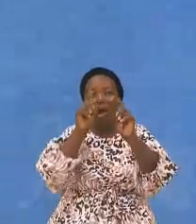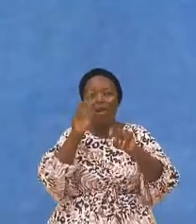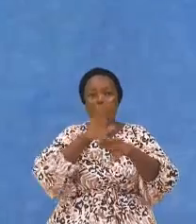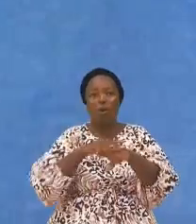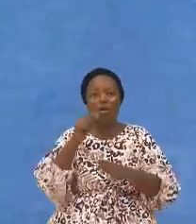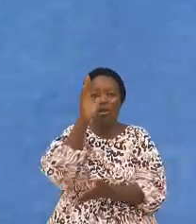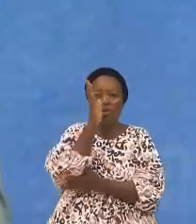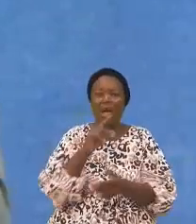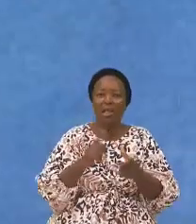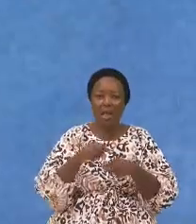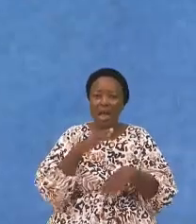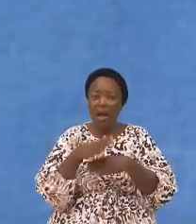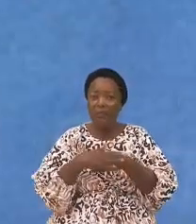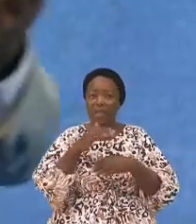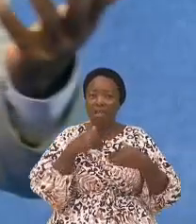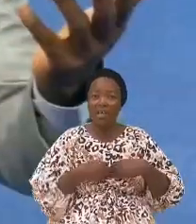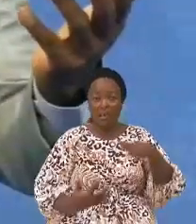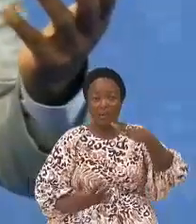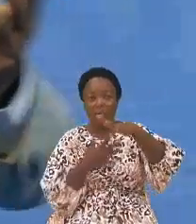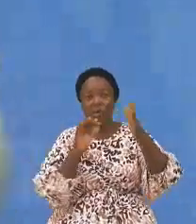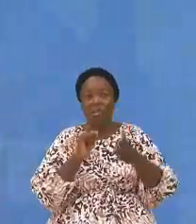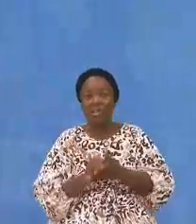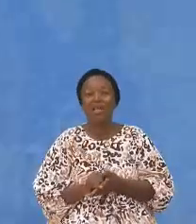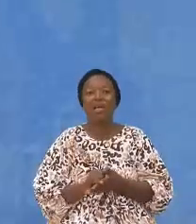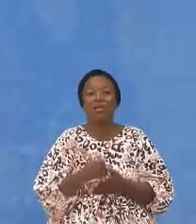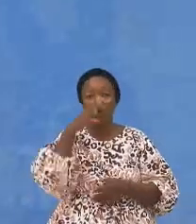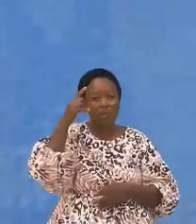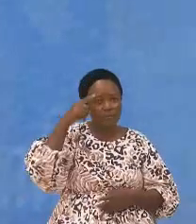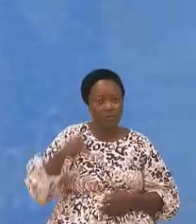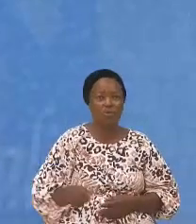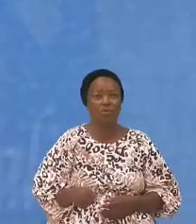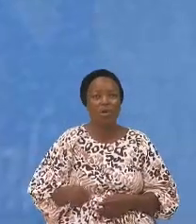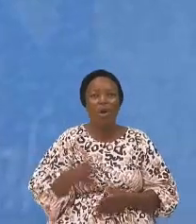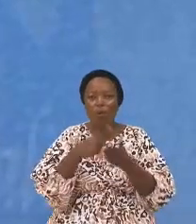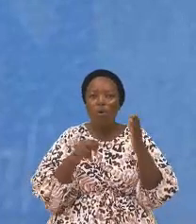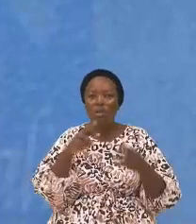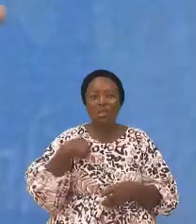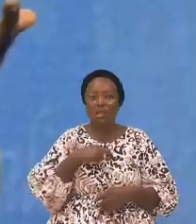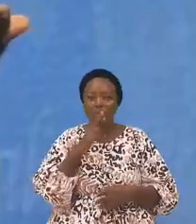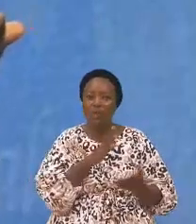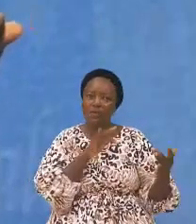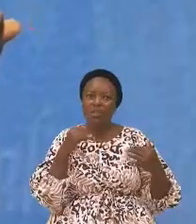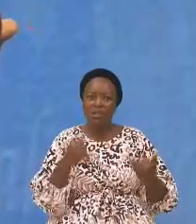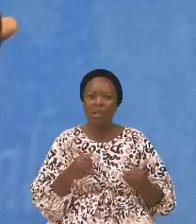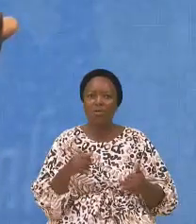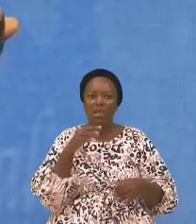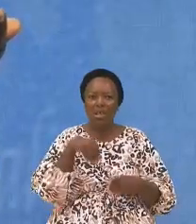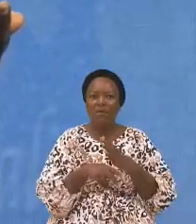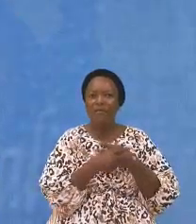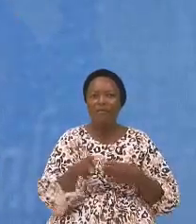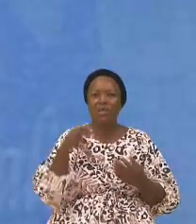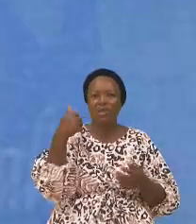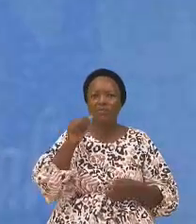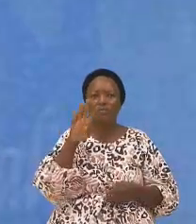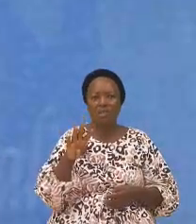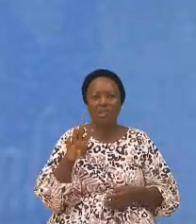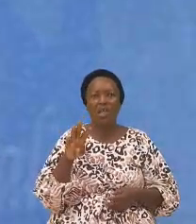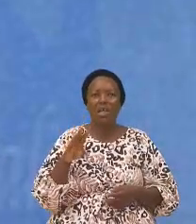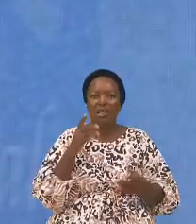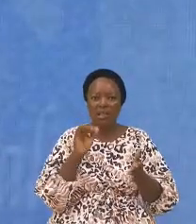everyone that hangeth on a tree. After he has borne the curse for you, what are we expecting now? Look at